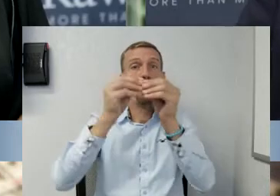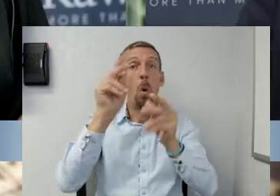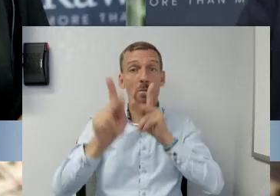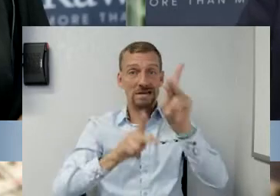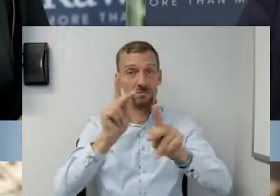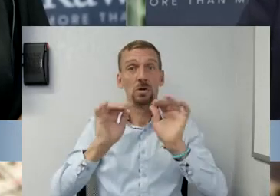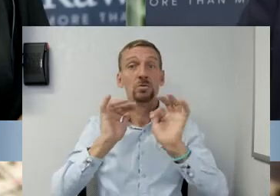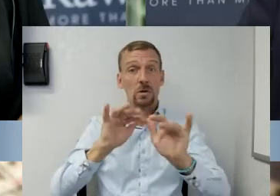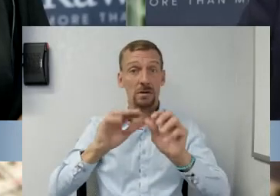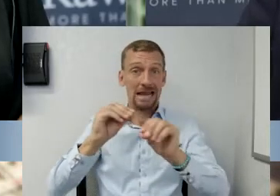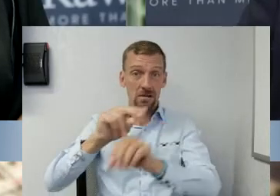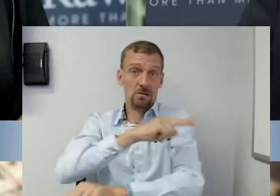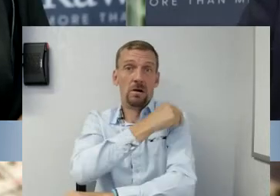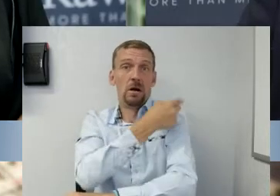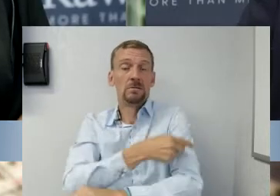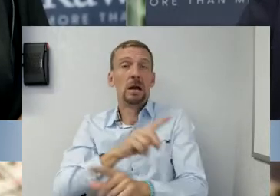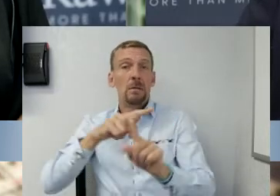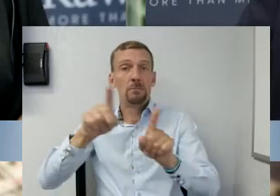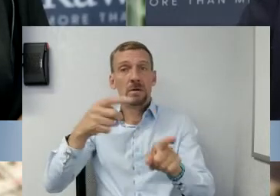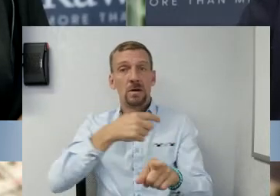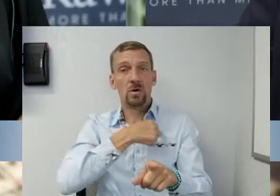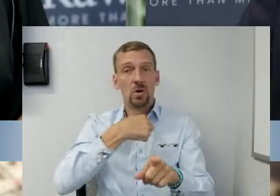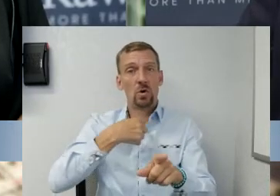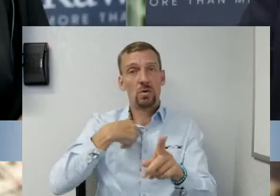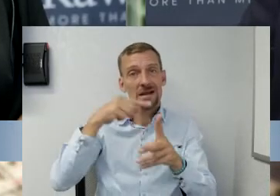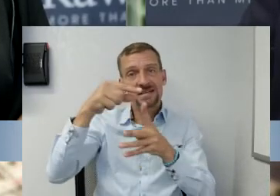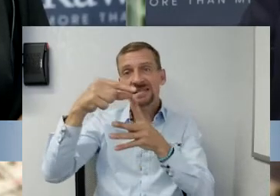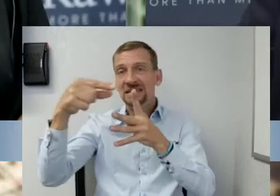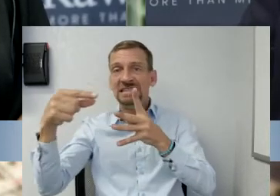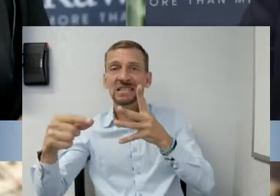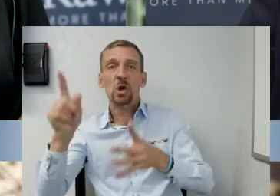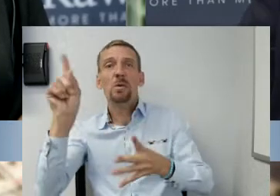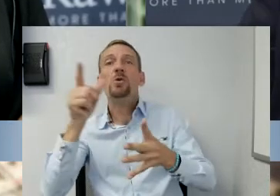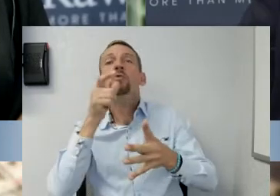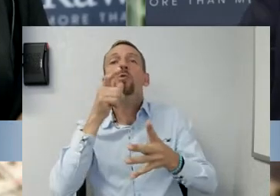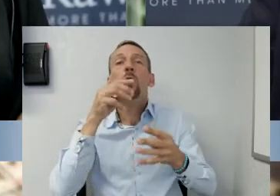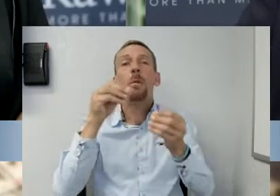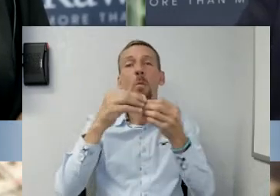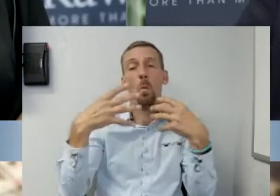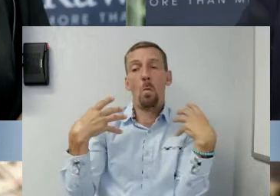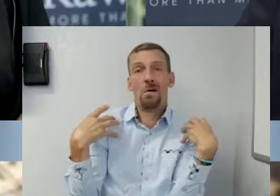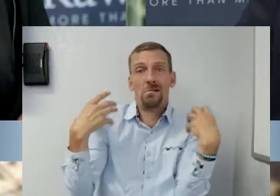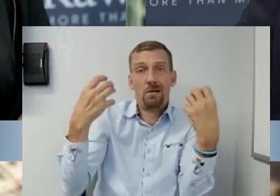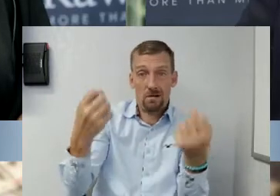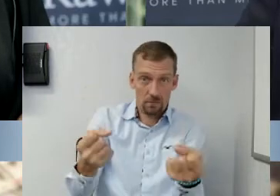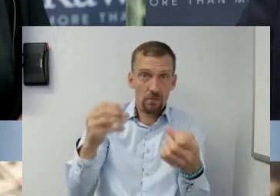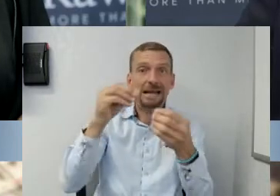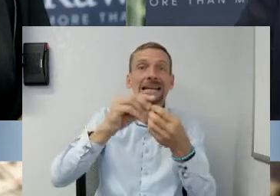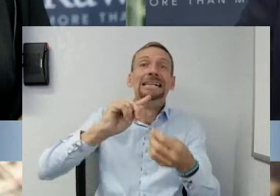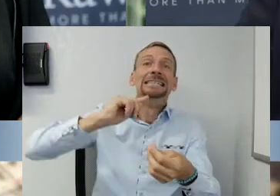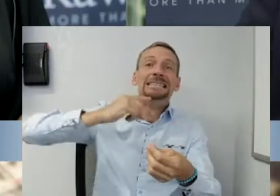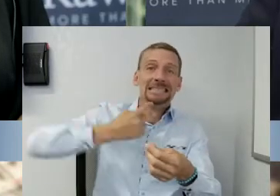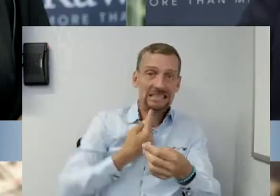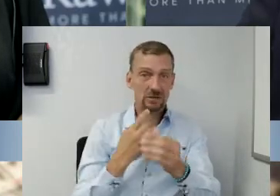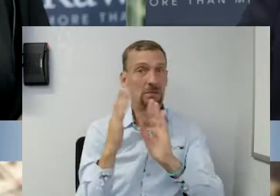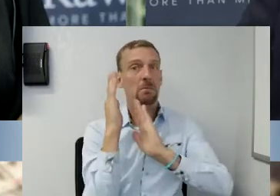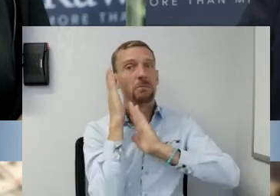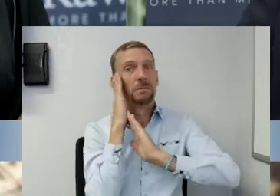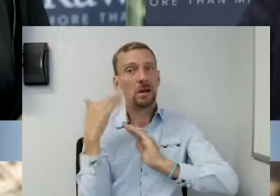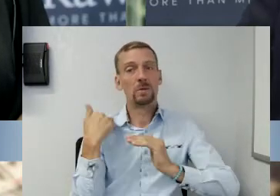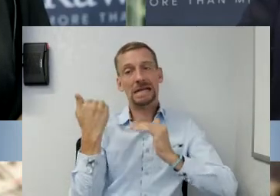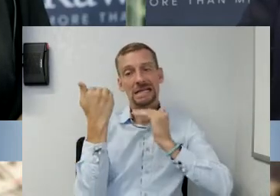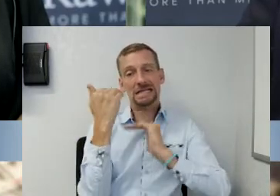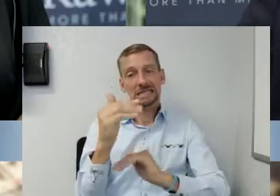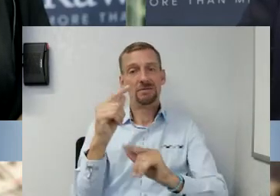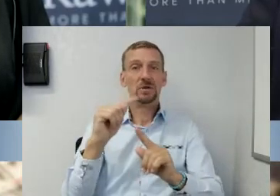limiting the number of elective inpatient cases where the patient's got to recover in an acute inpatient bed. We're limiting